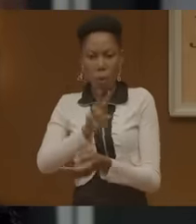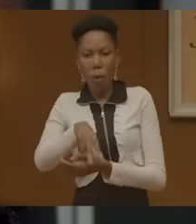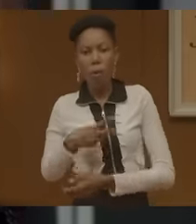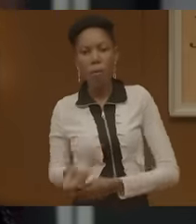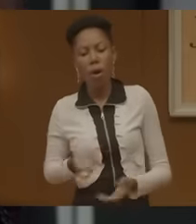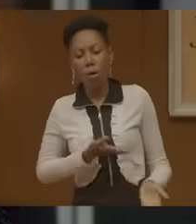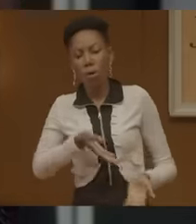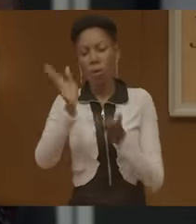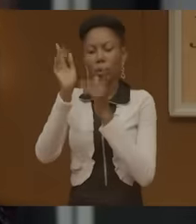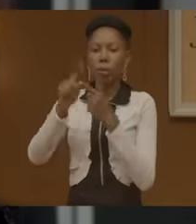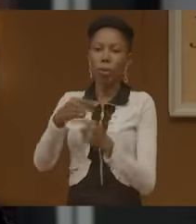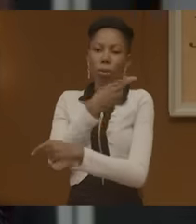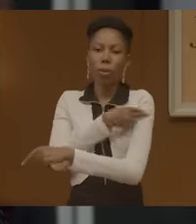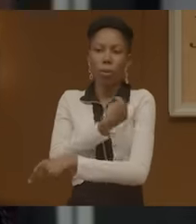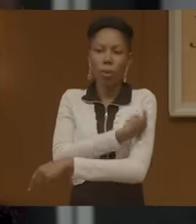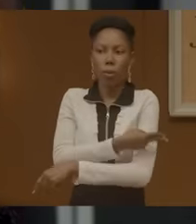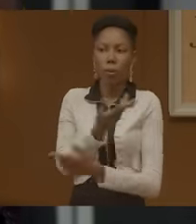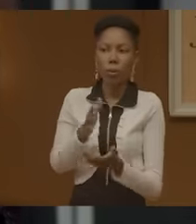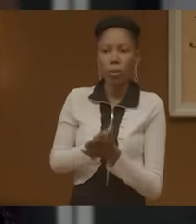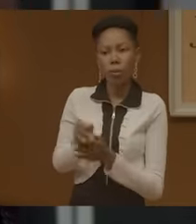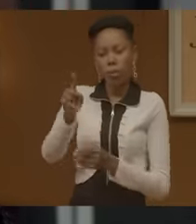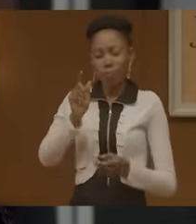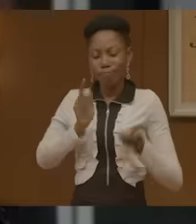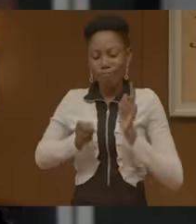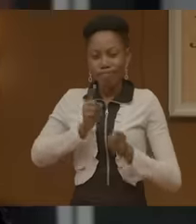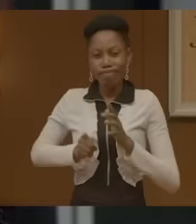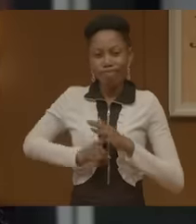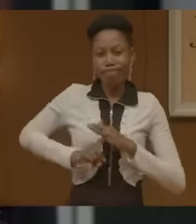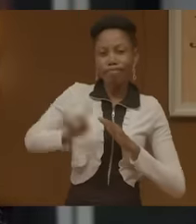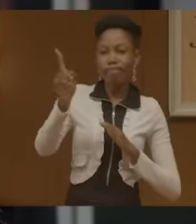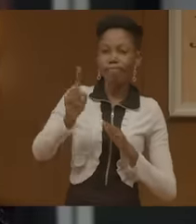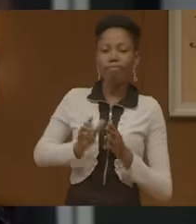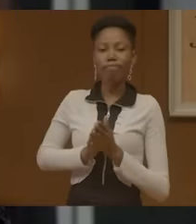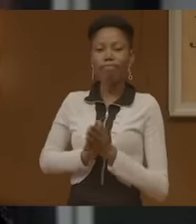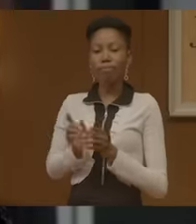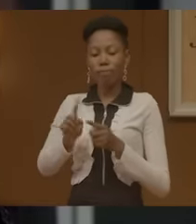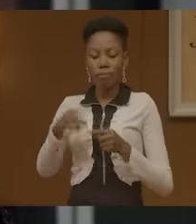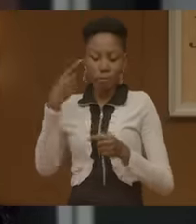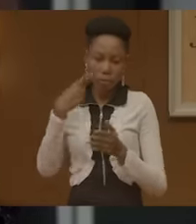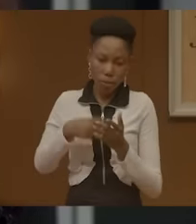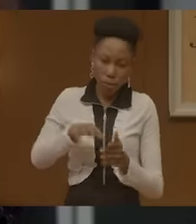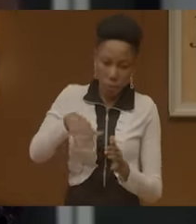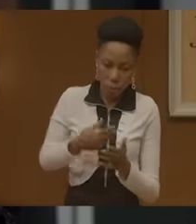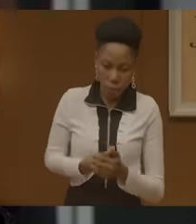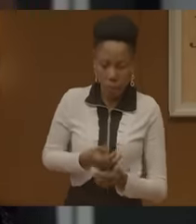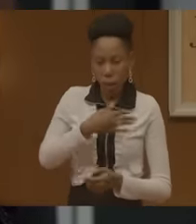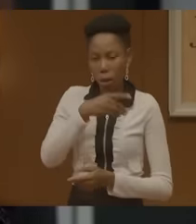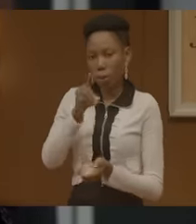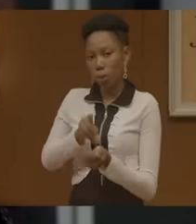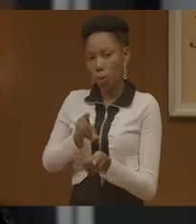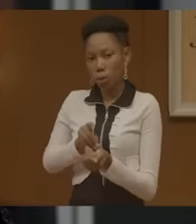to one nearby hospital. So she told me, then I ran there because I was not with my phone that day. So on getting there, the doctor told me